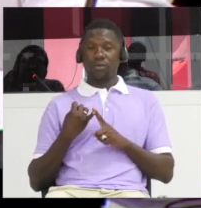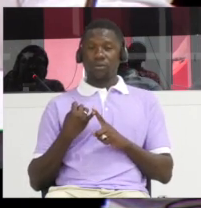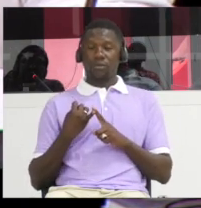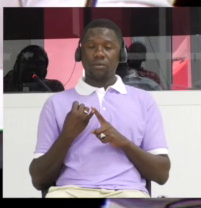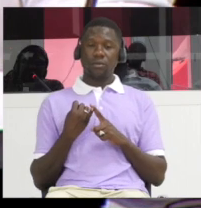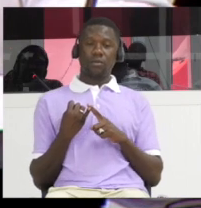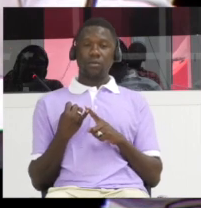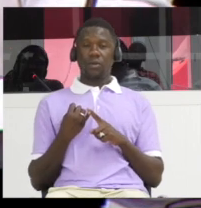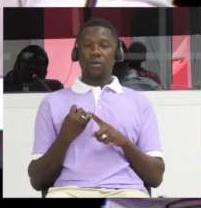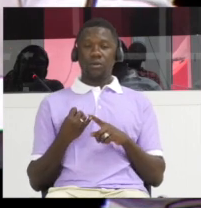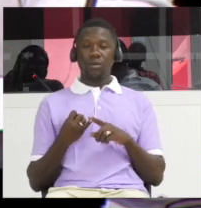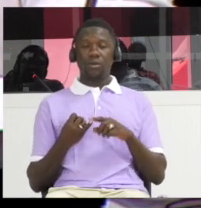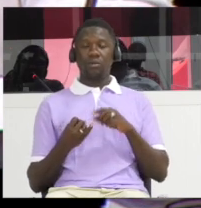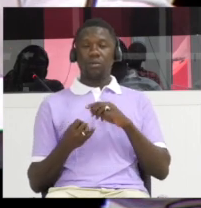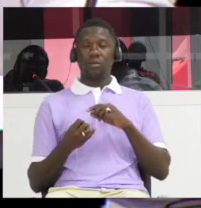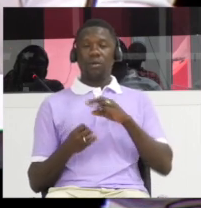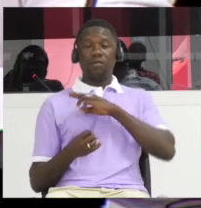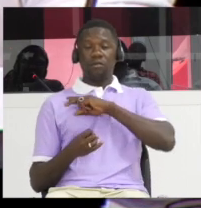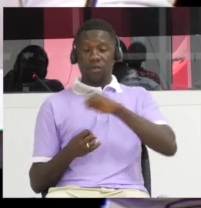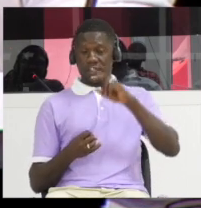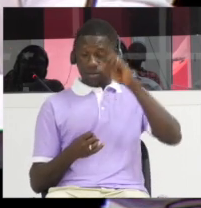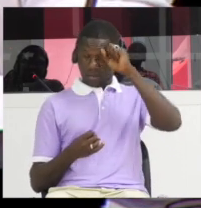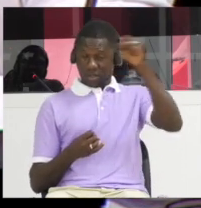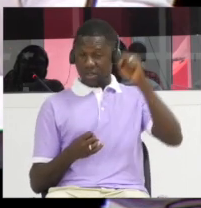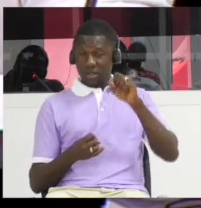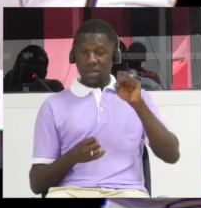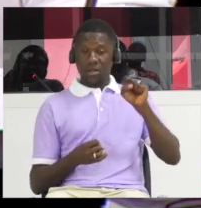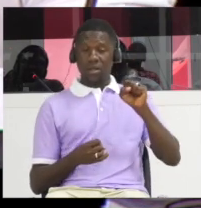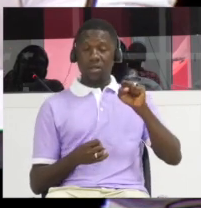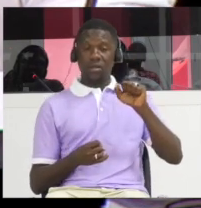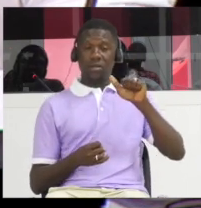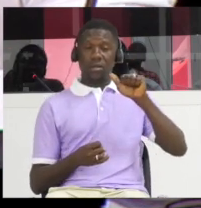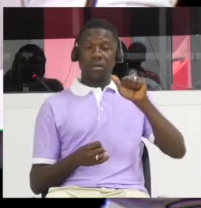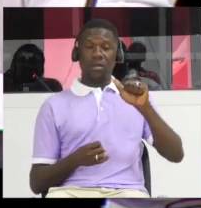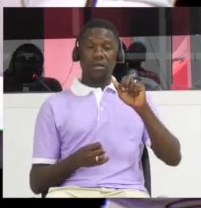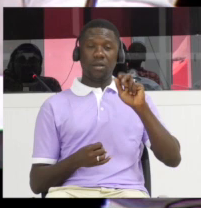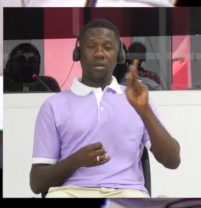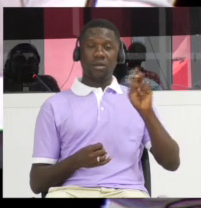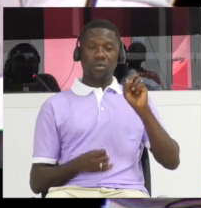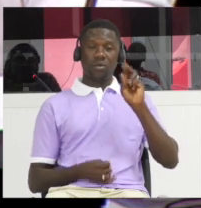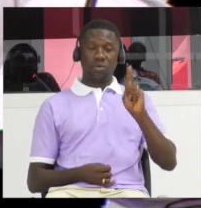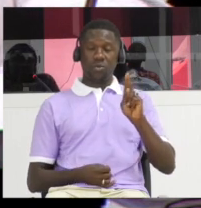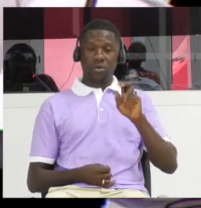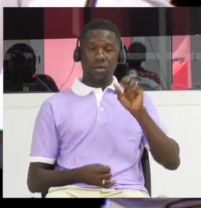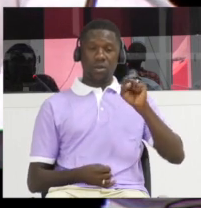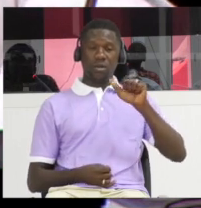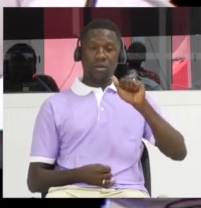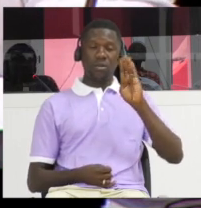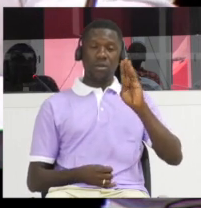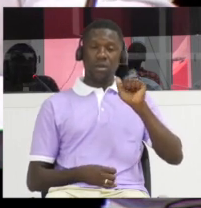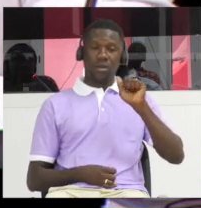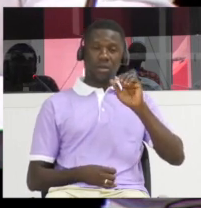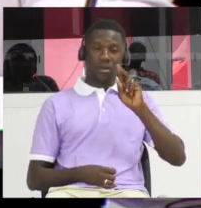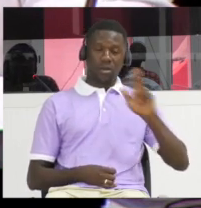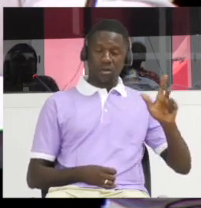Mr. Sehu Sabali, the vice president, or the then vice president, in fact organized or